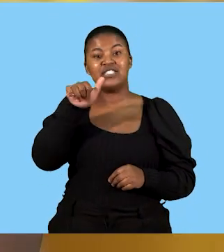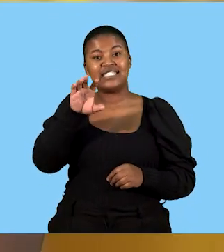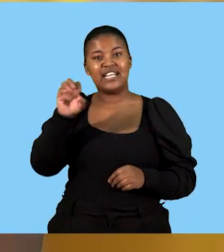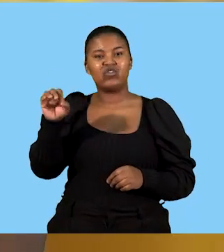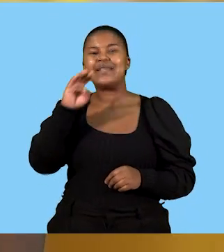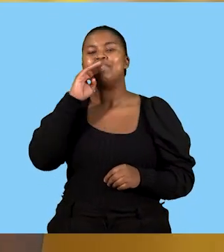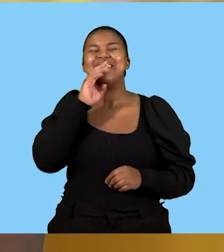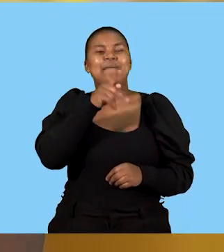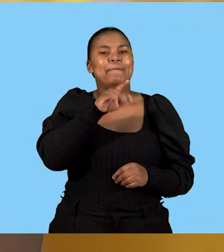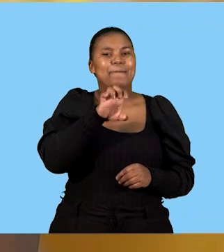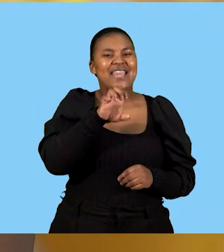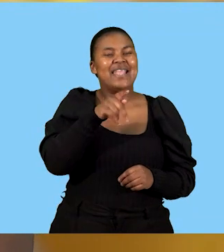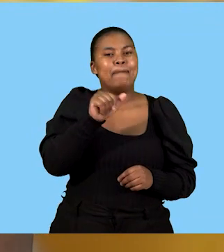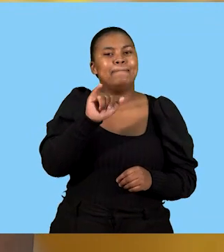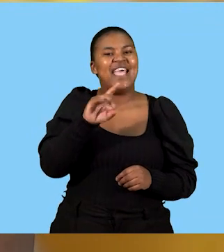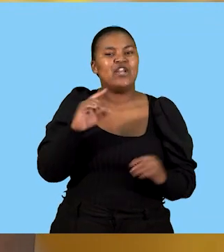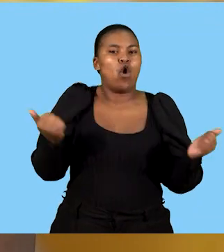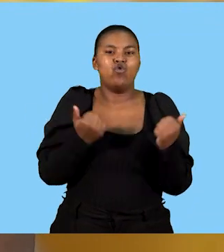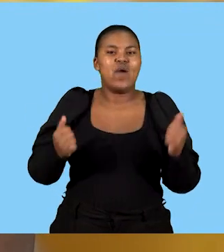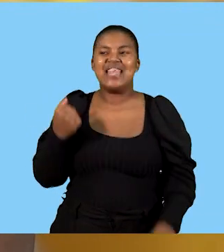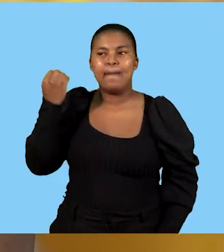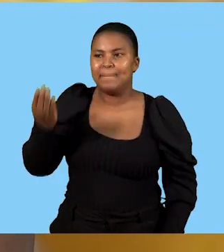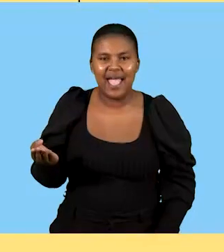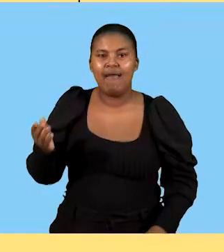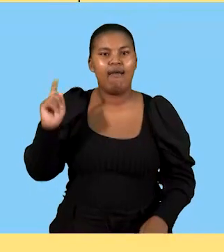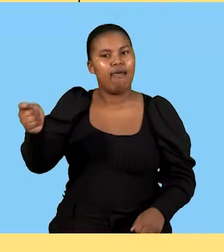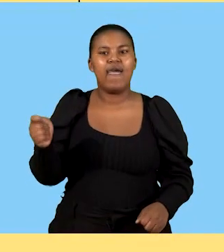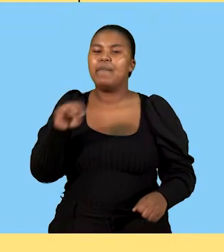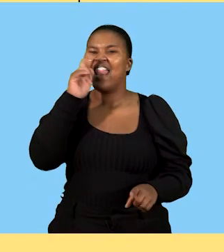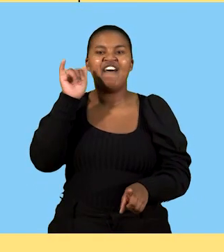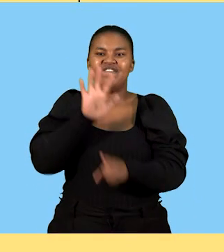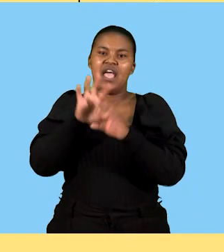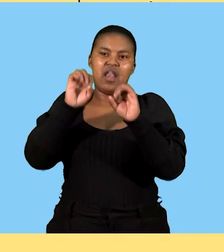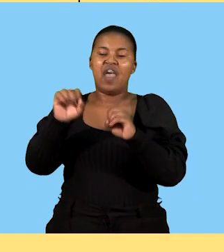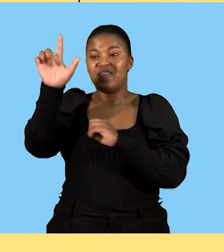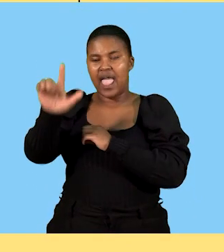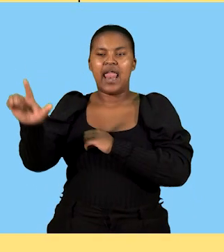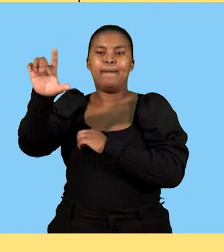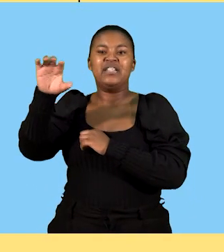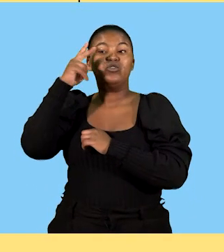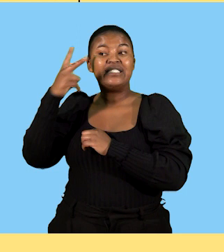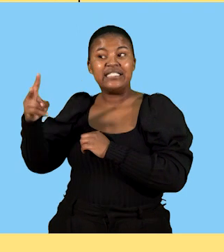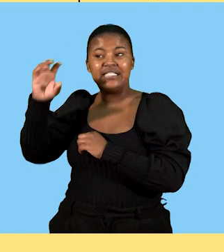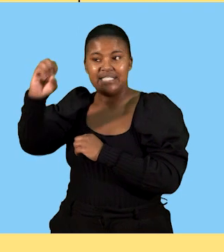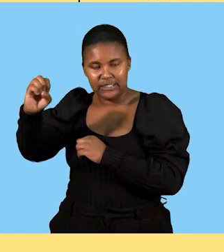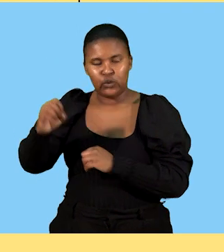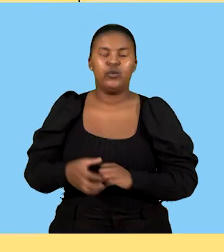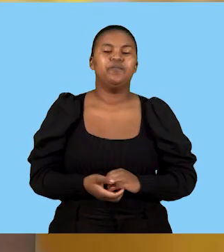is a prepaid expense. It will not affect our liabilities. Hence, you see,